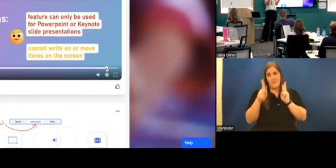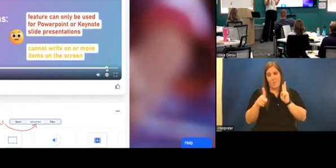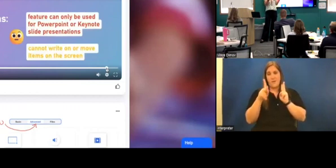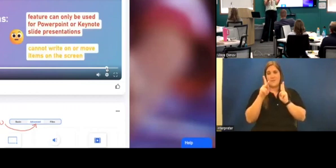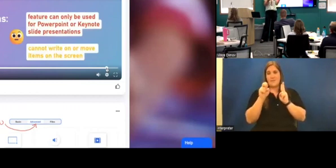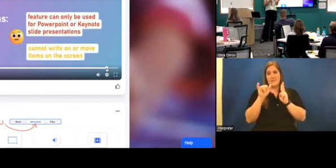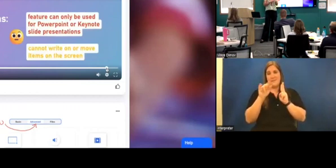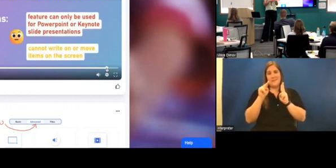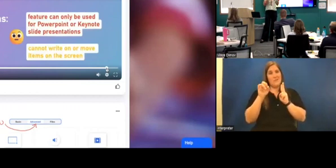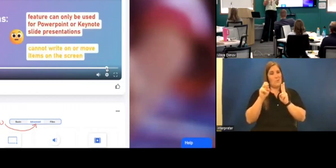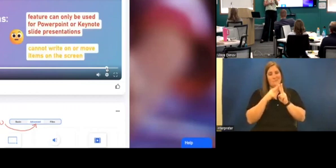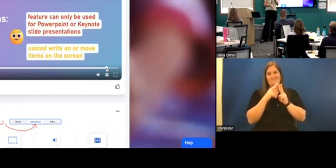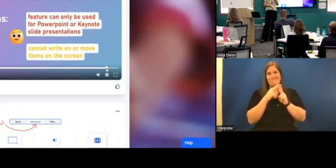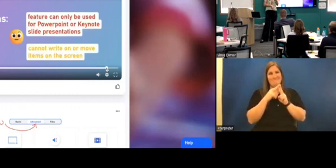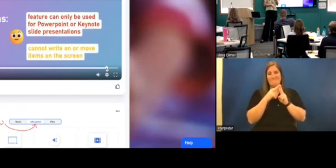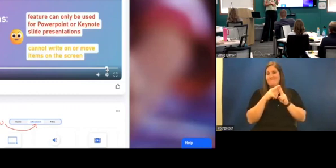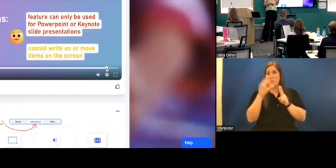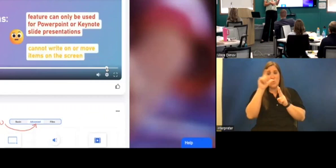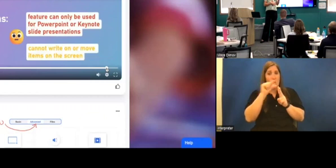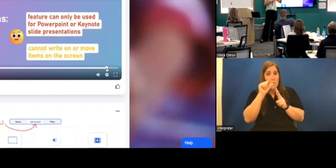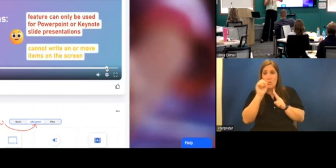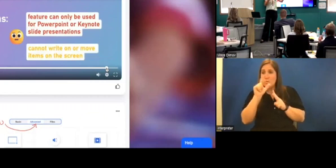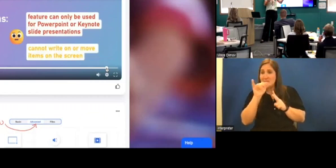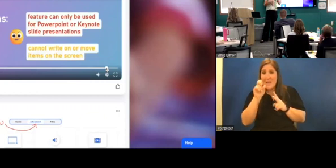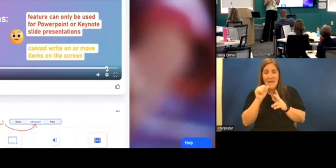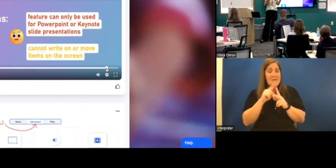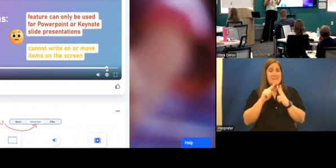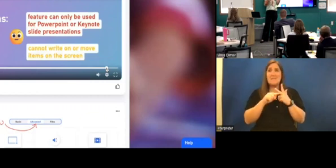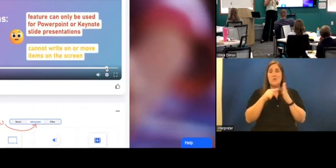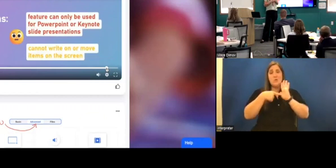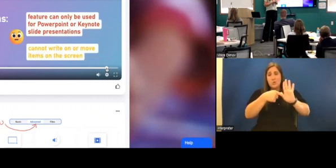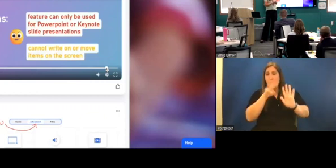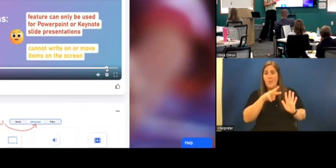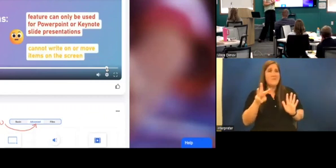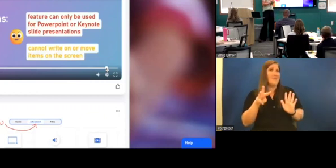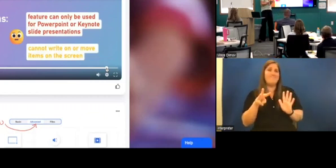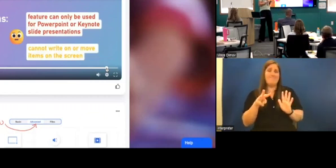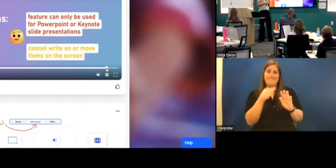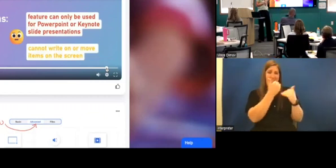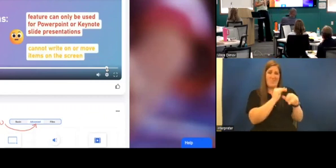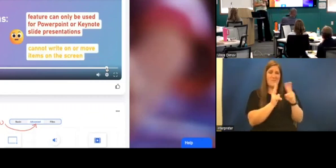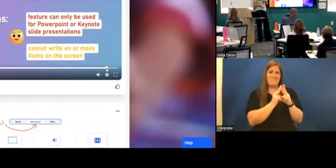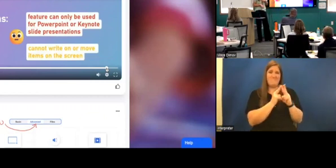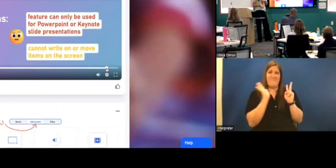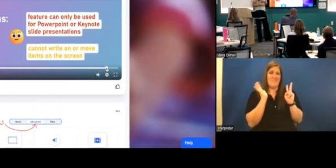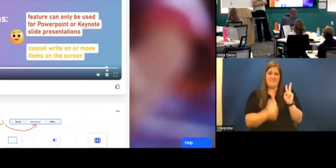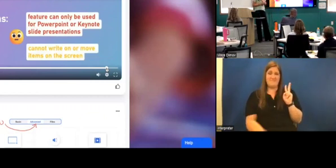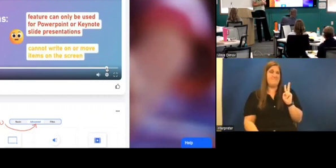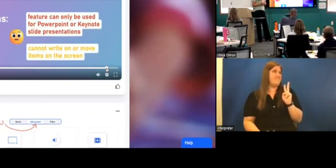have it in a PowerPoint and Keynote. You can't use Google Slides. You can't show a website, different things like that. You're stuck to PowerPoint or